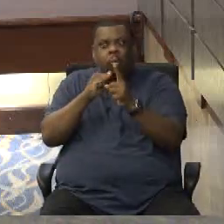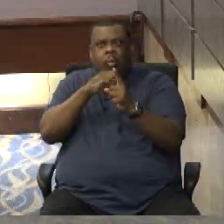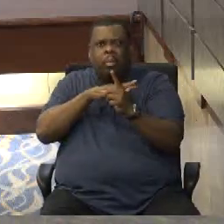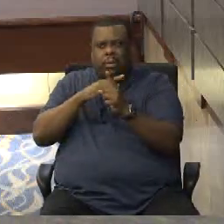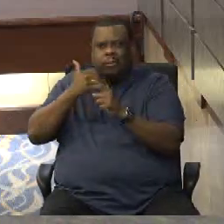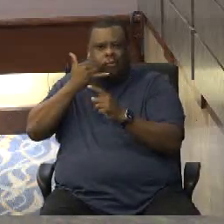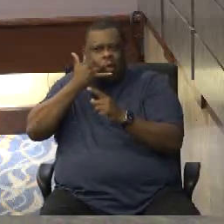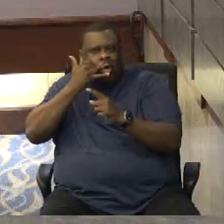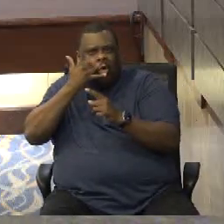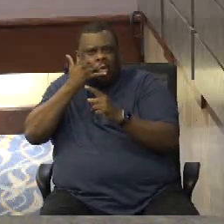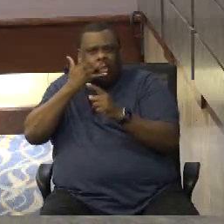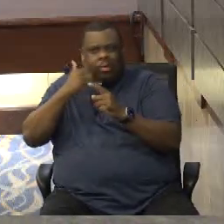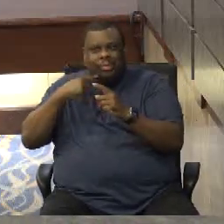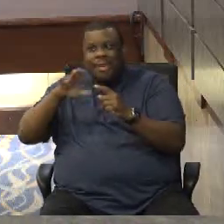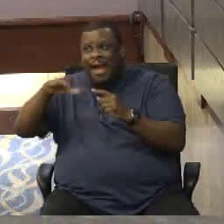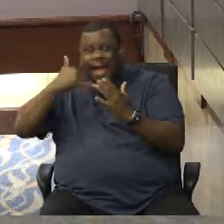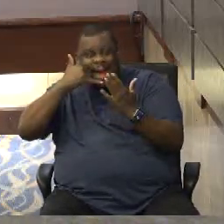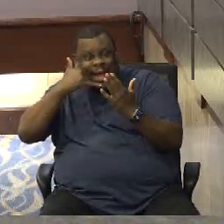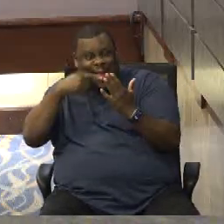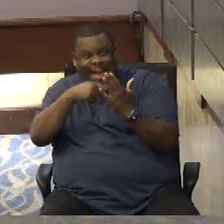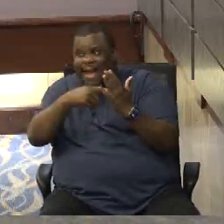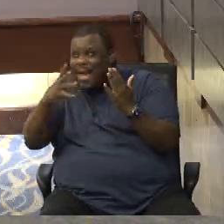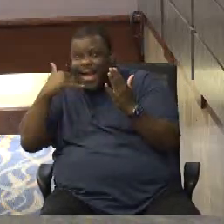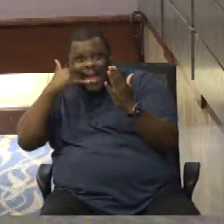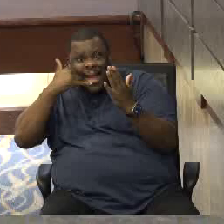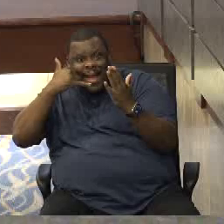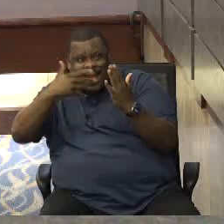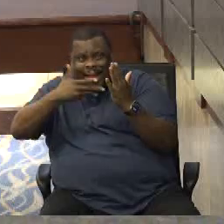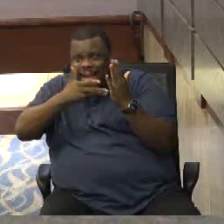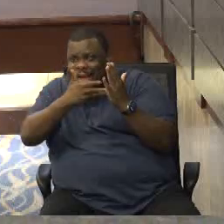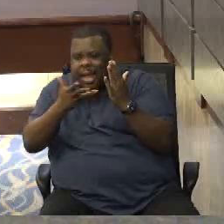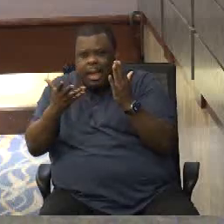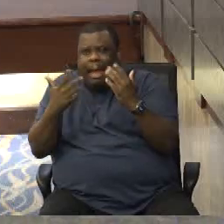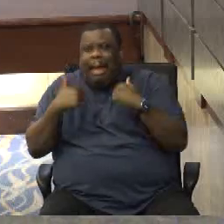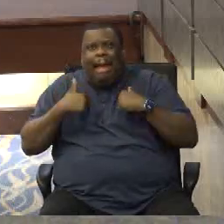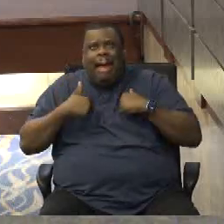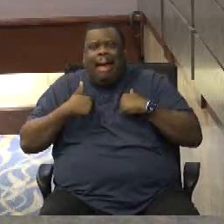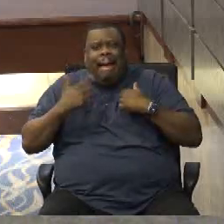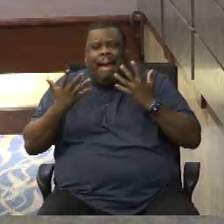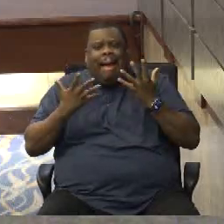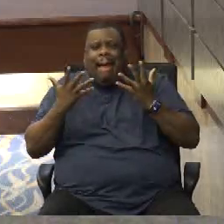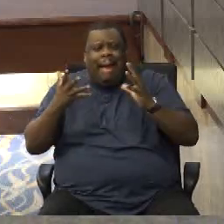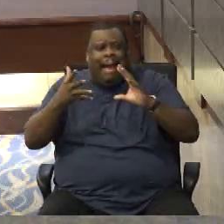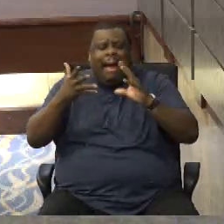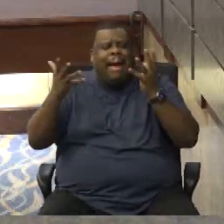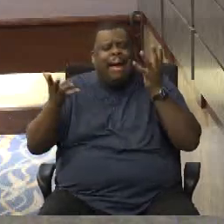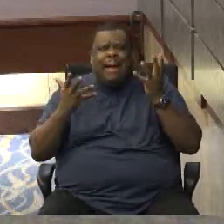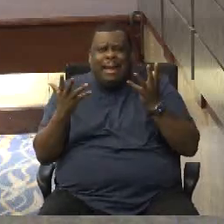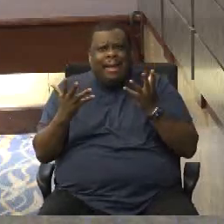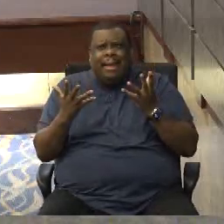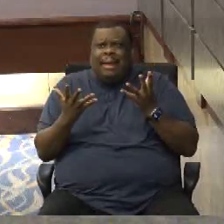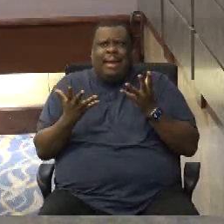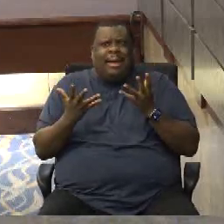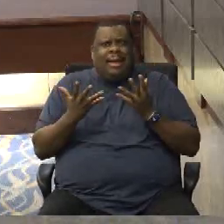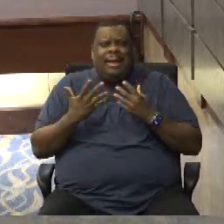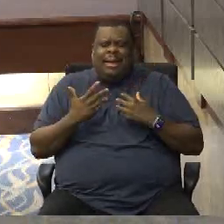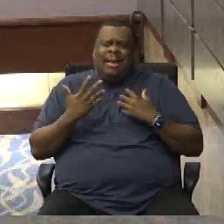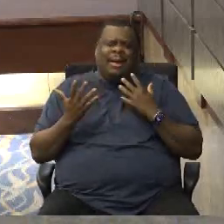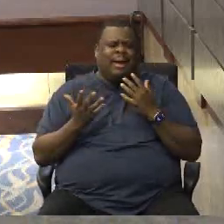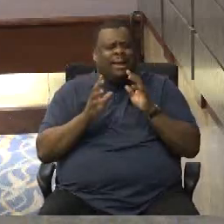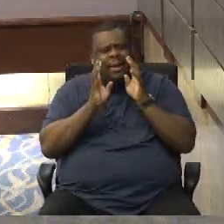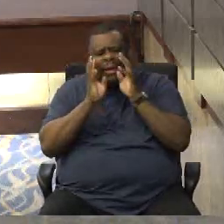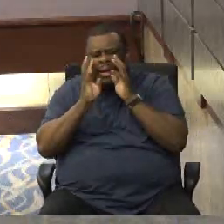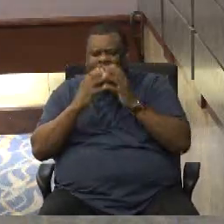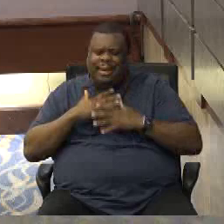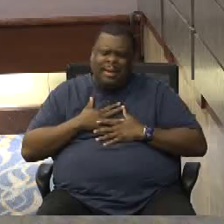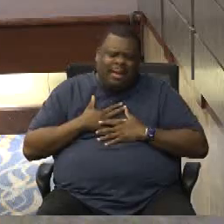was looking up at one of the pictures, and she was like, you know, I just don't even know what to say. I didn't know that this was what it was gonna be. Well, it